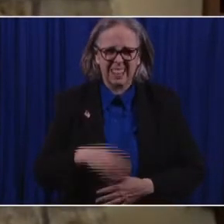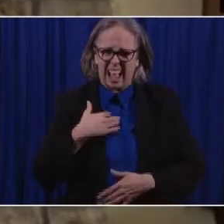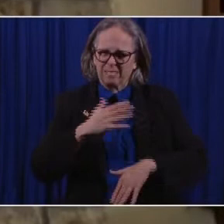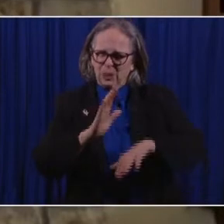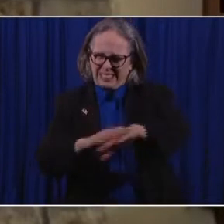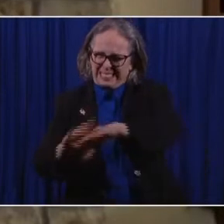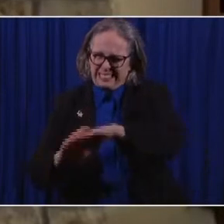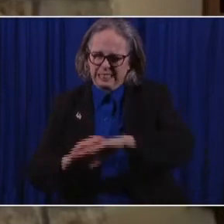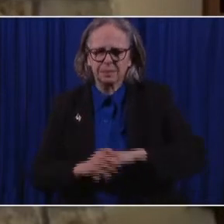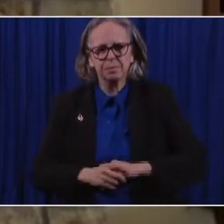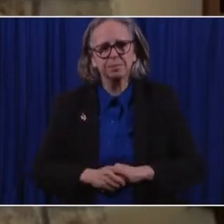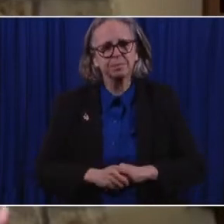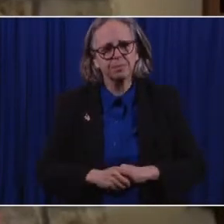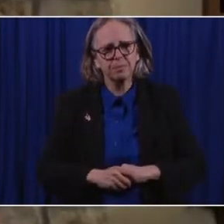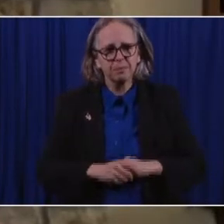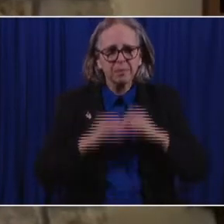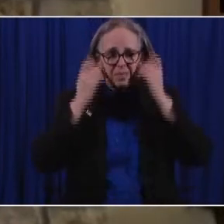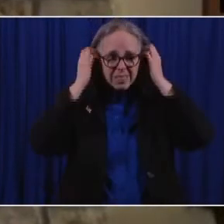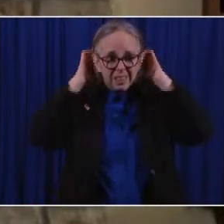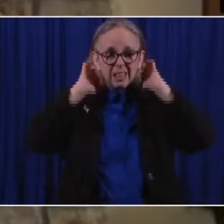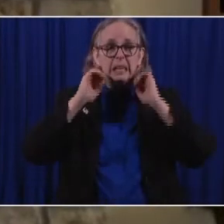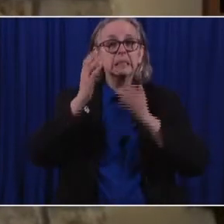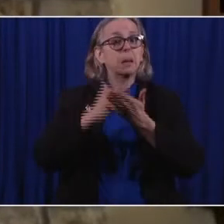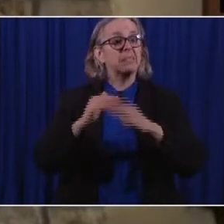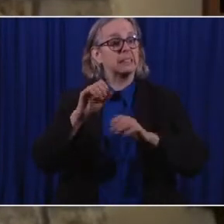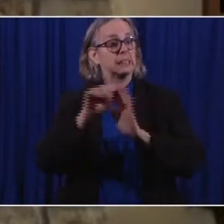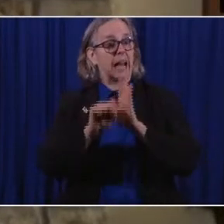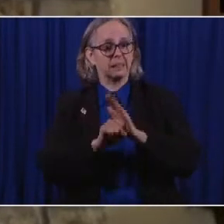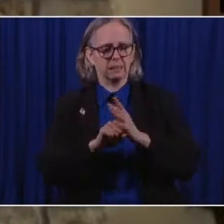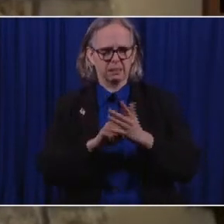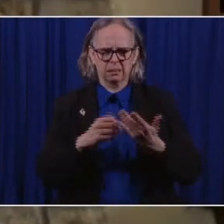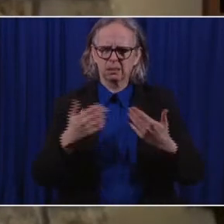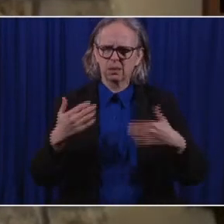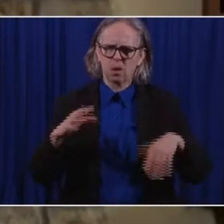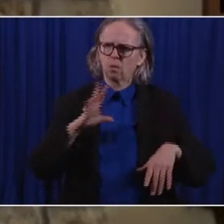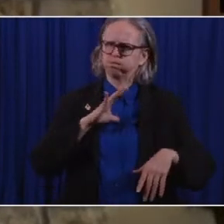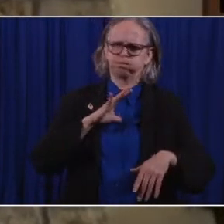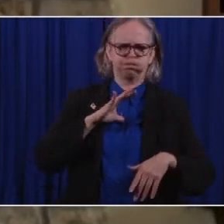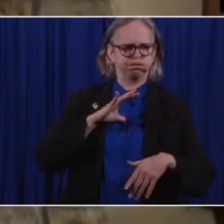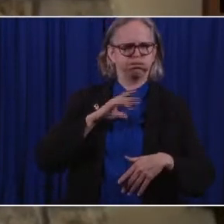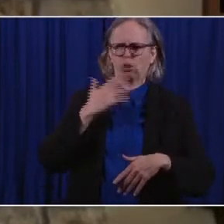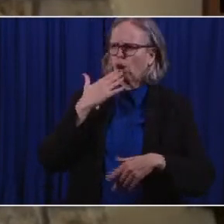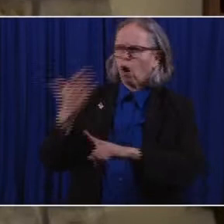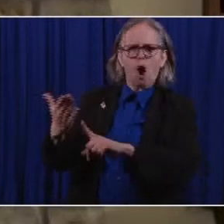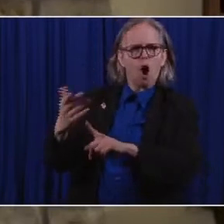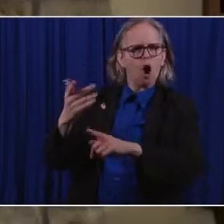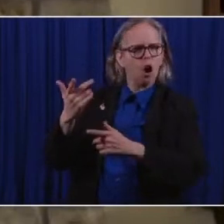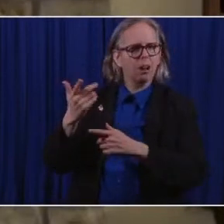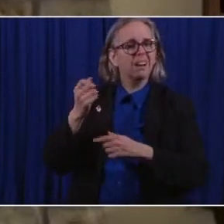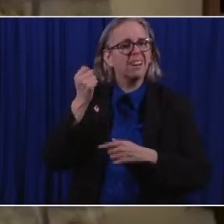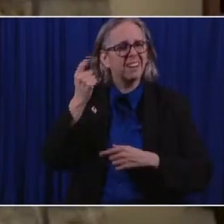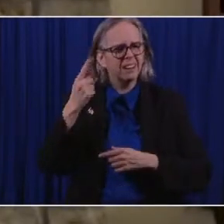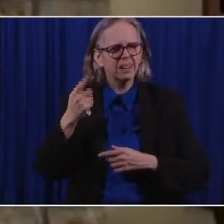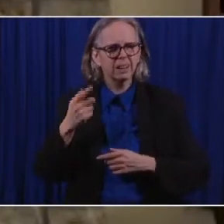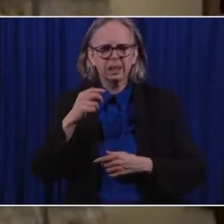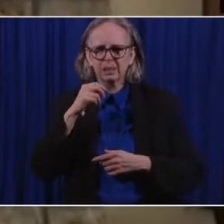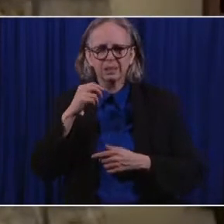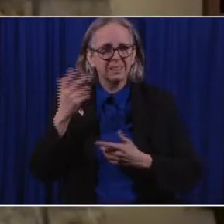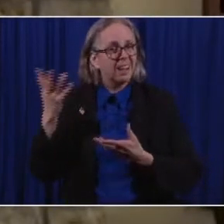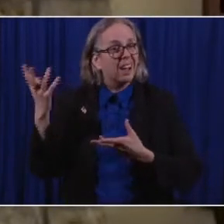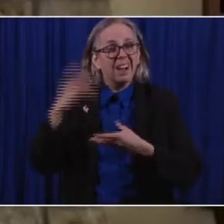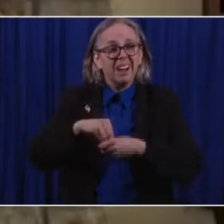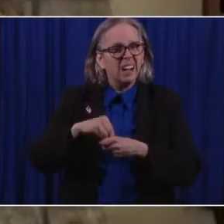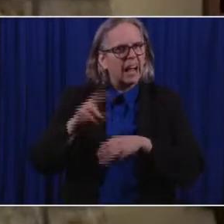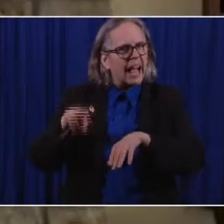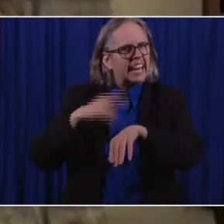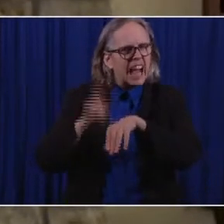West Virginia, for example, has done a very, very good job. They are not in the national pharmacy program. They had, you know, a